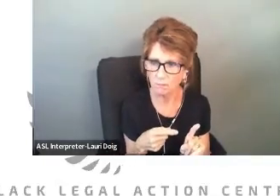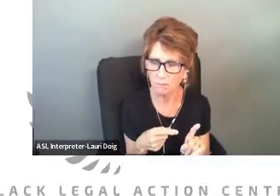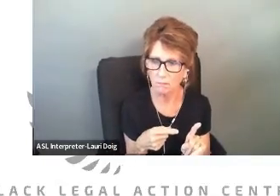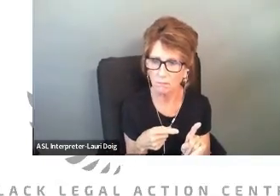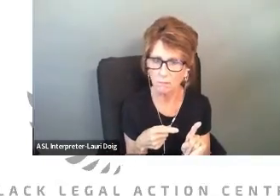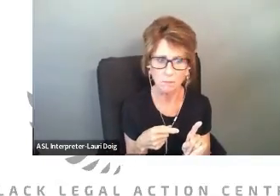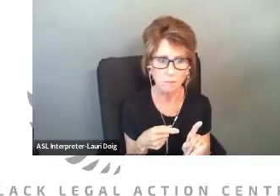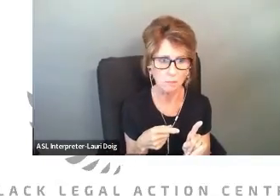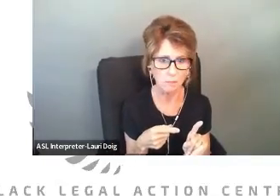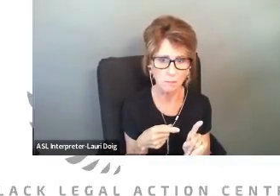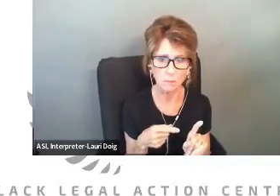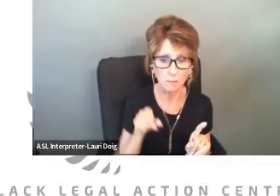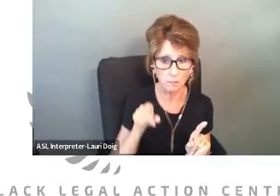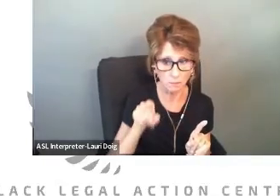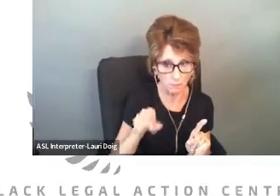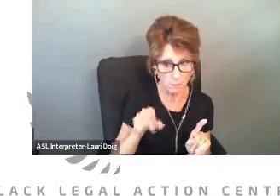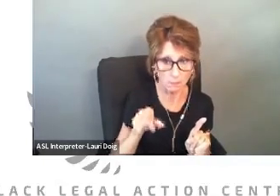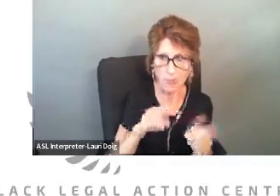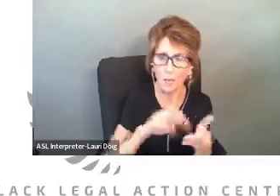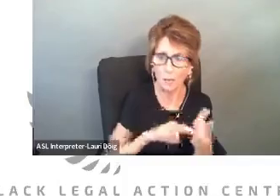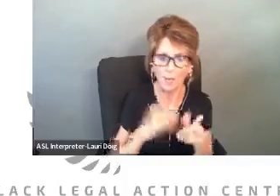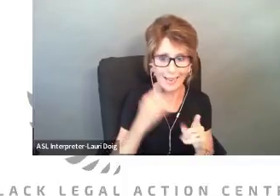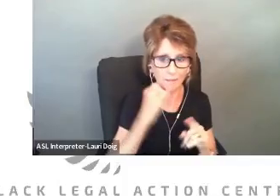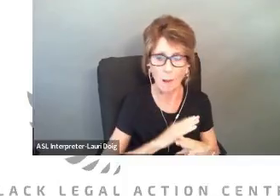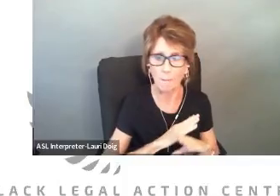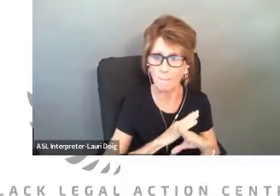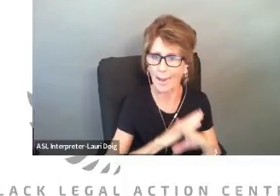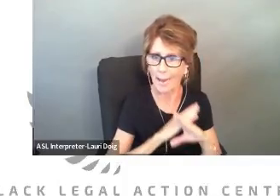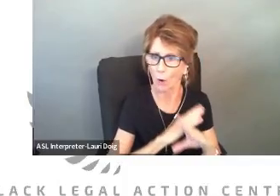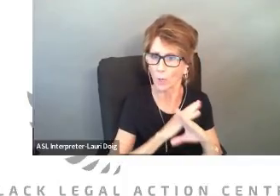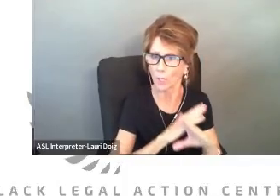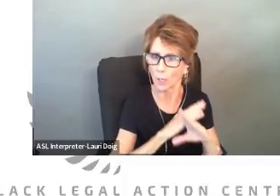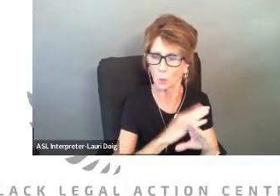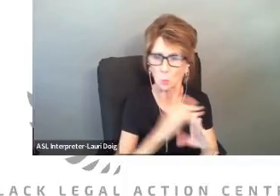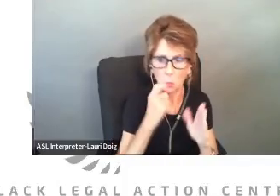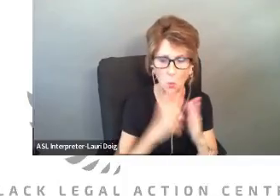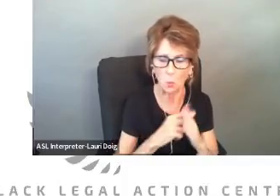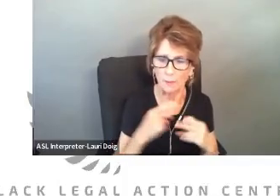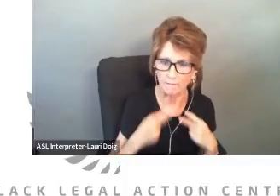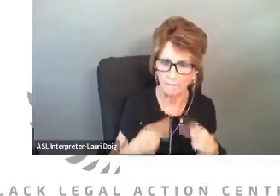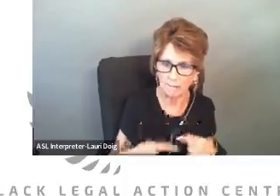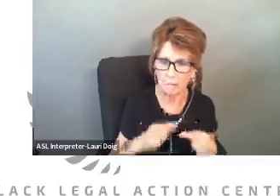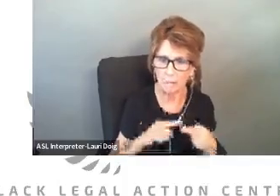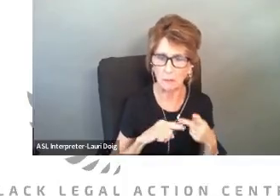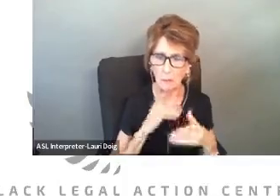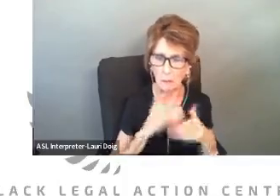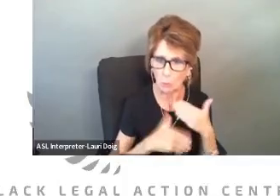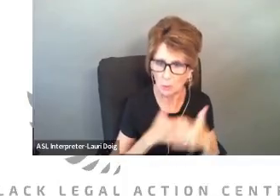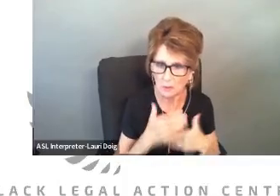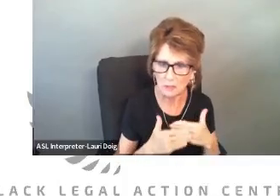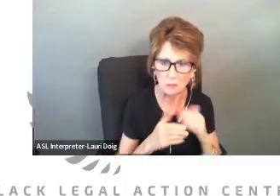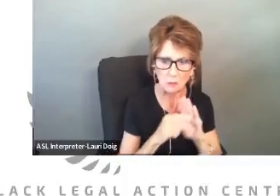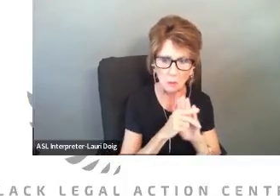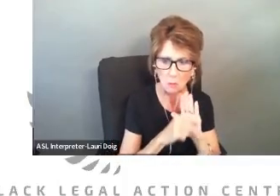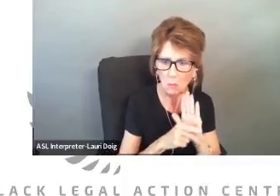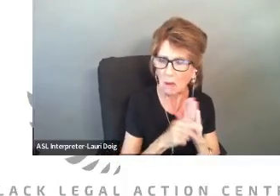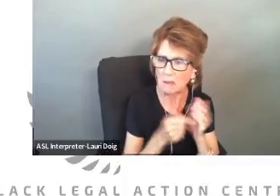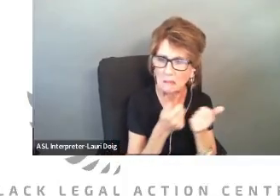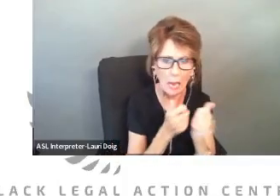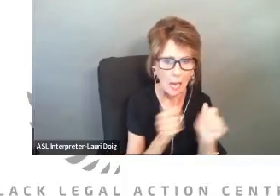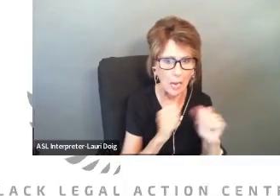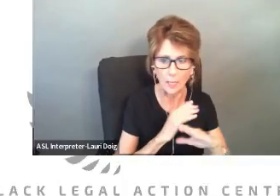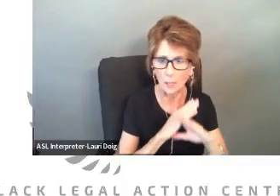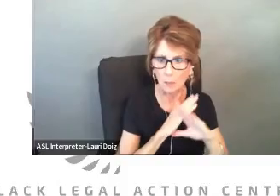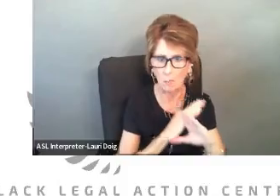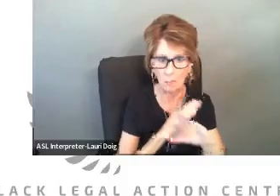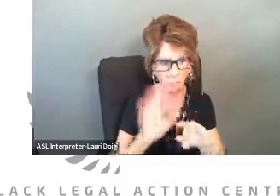context, the duty to remove barriers, whether that's a physical barrier, a procedural barrier, or some other